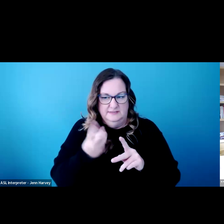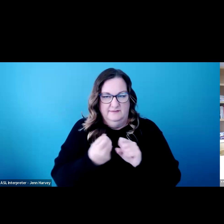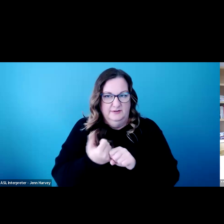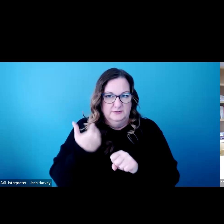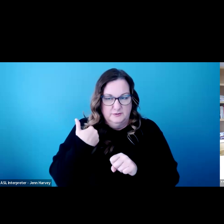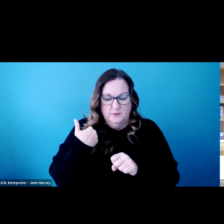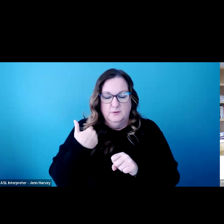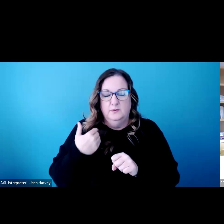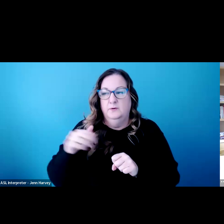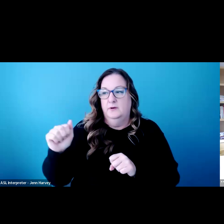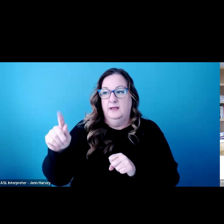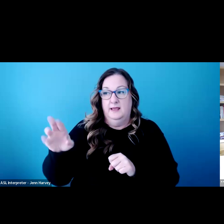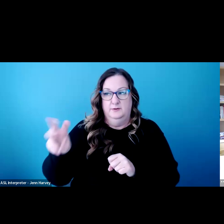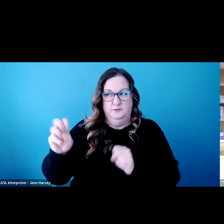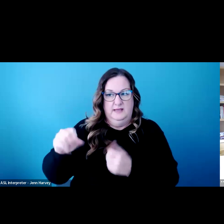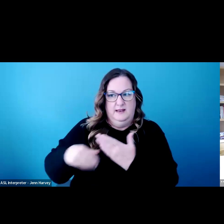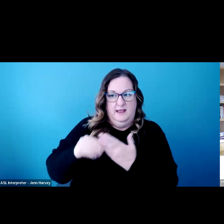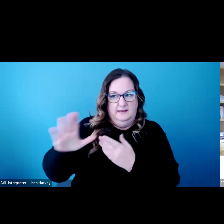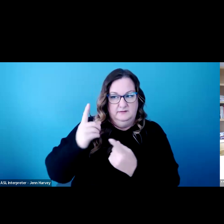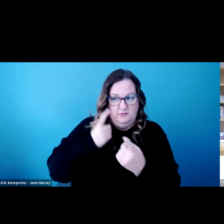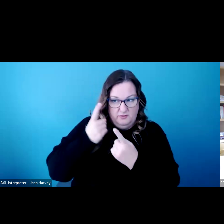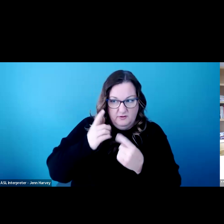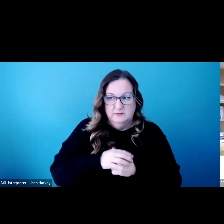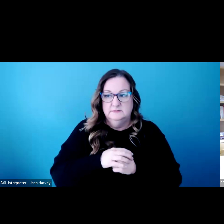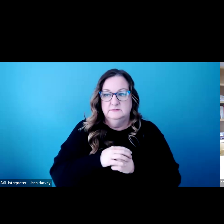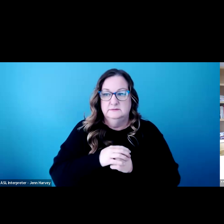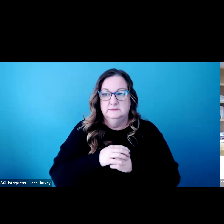thoughts on this. Well, I